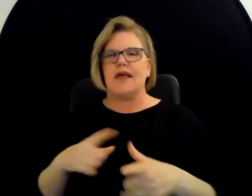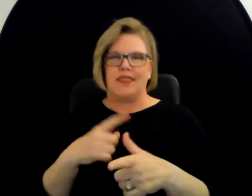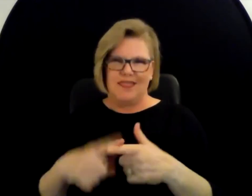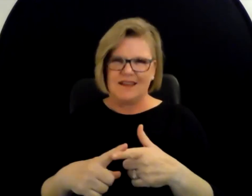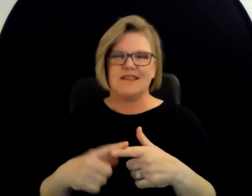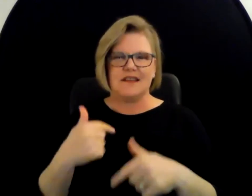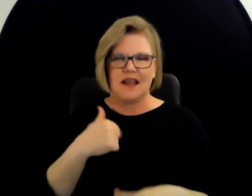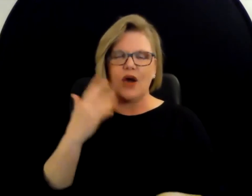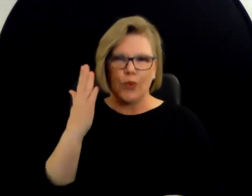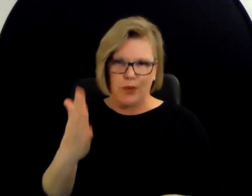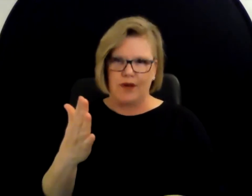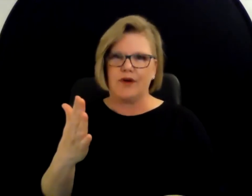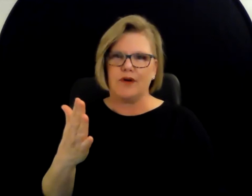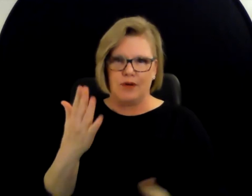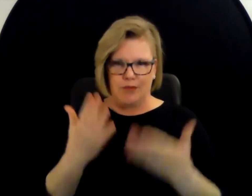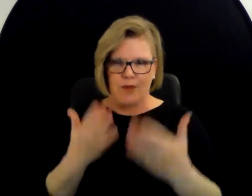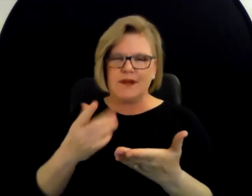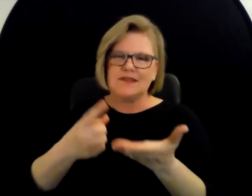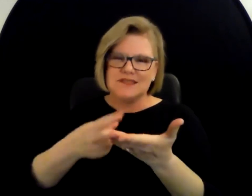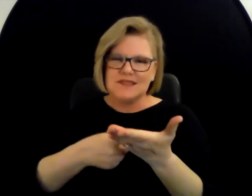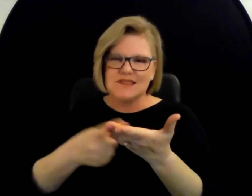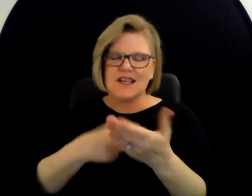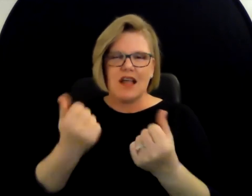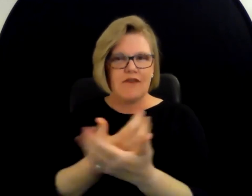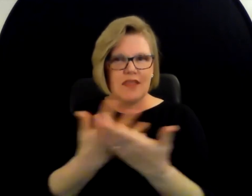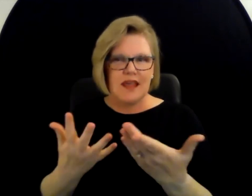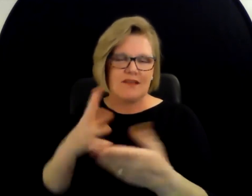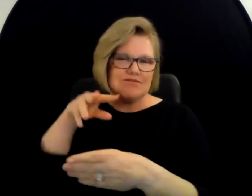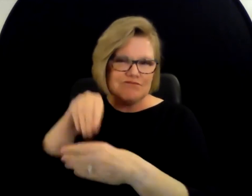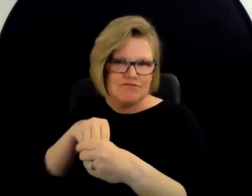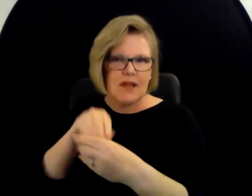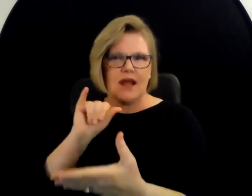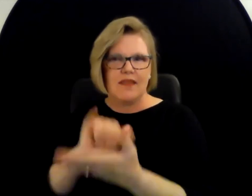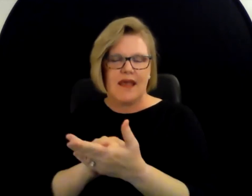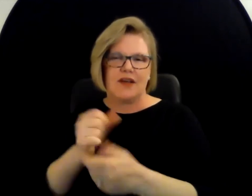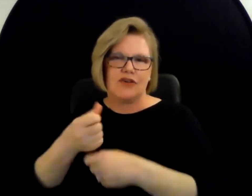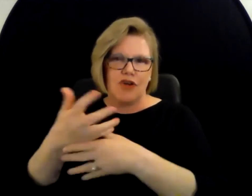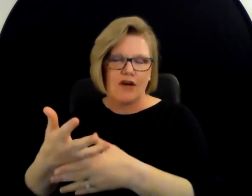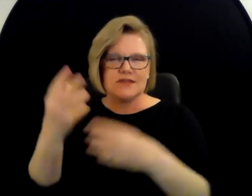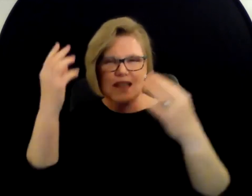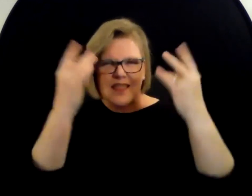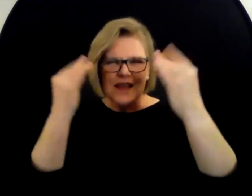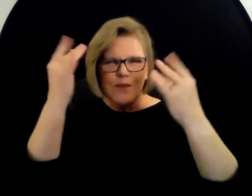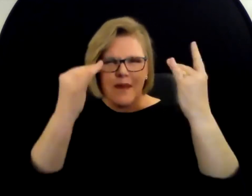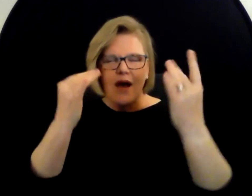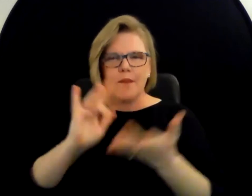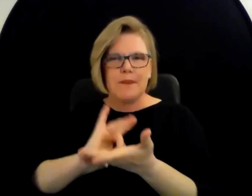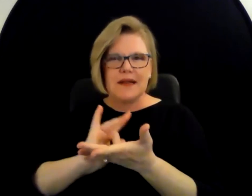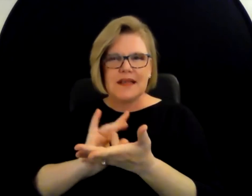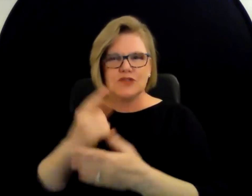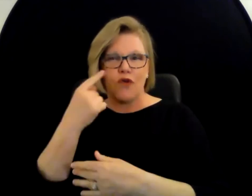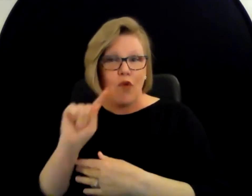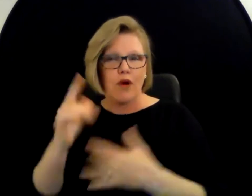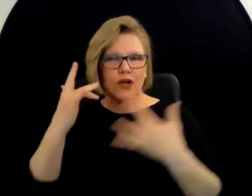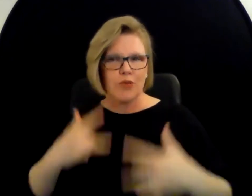to discuss all the factors that might be playing into that and consider a medication for